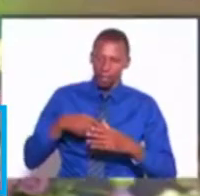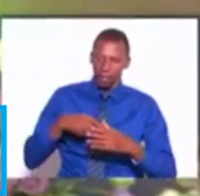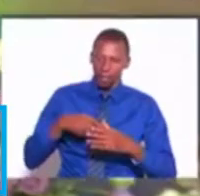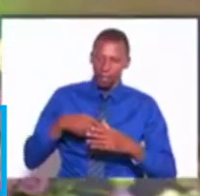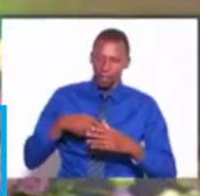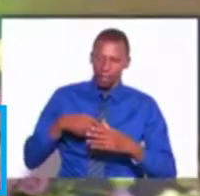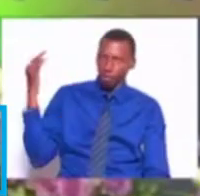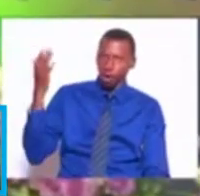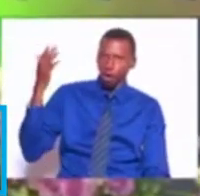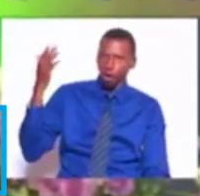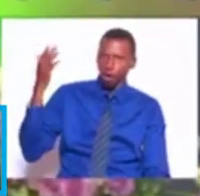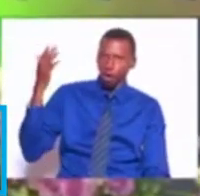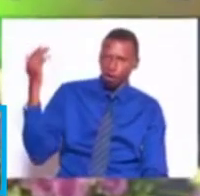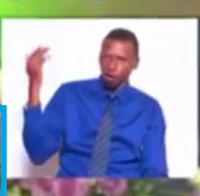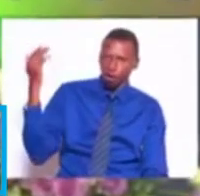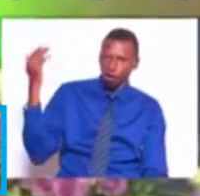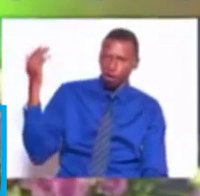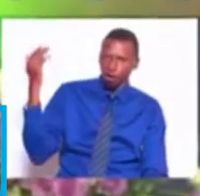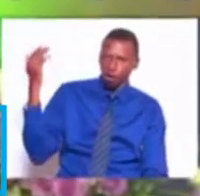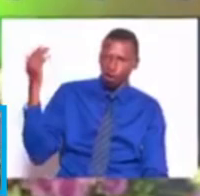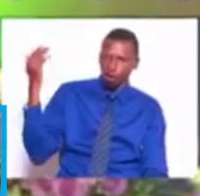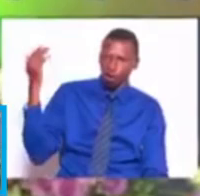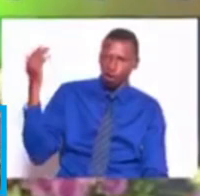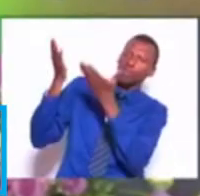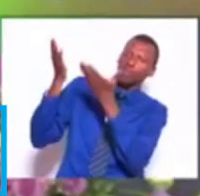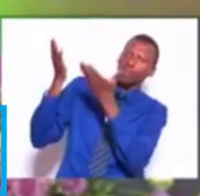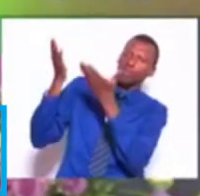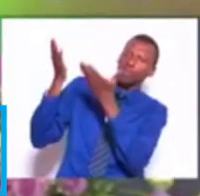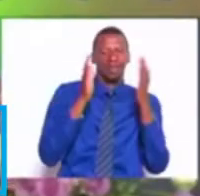I know someone is praying for me.